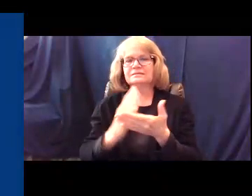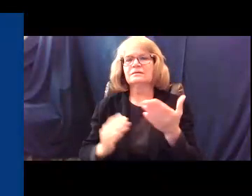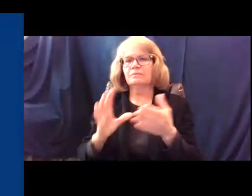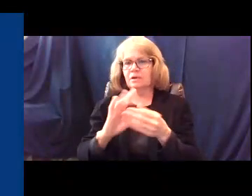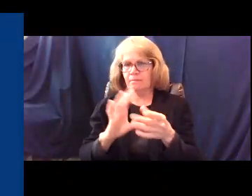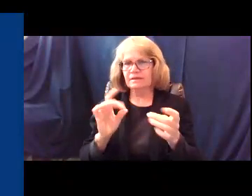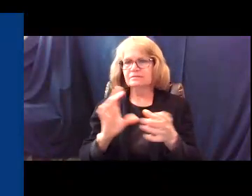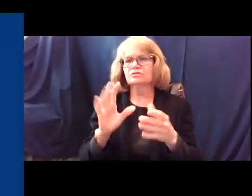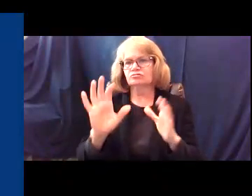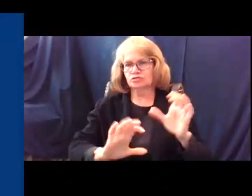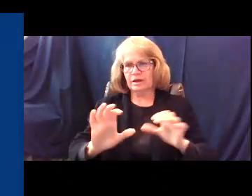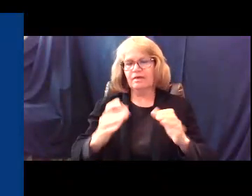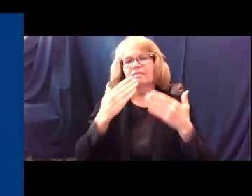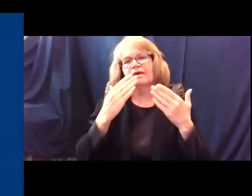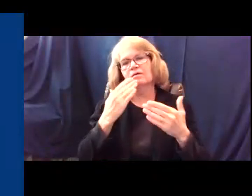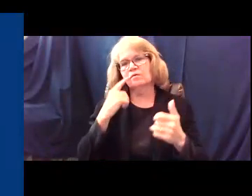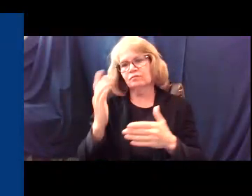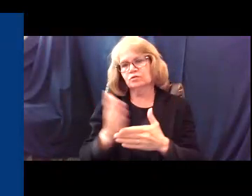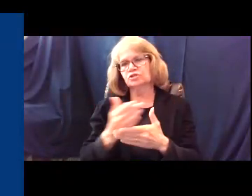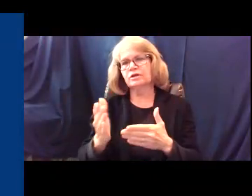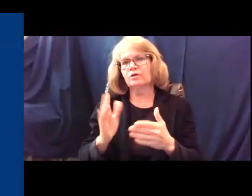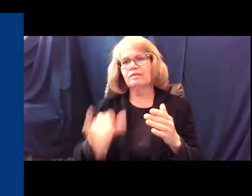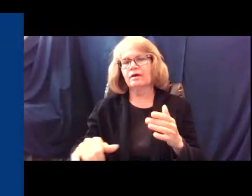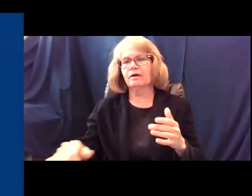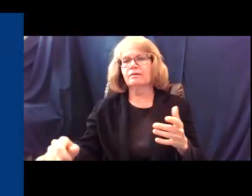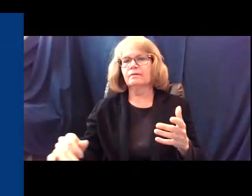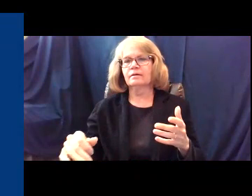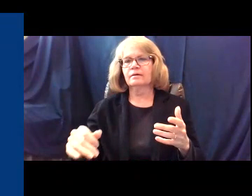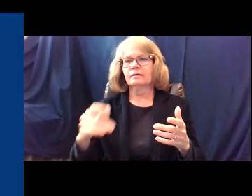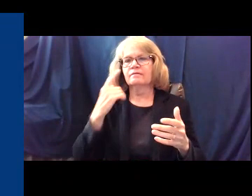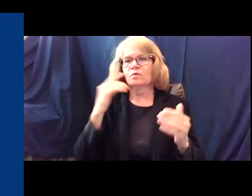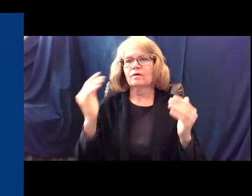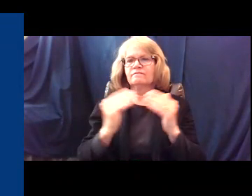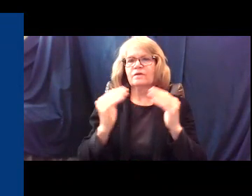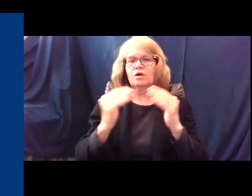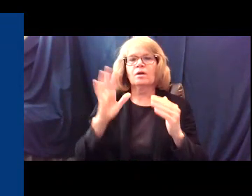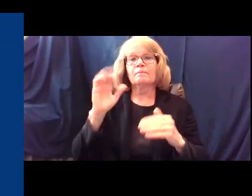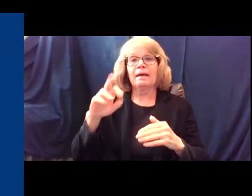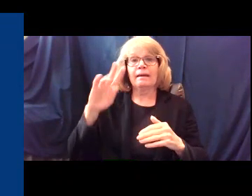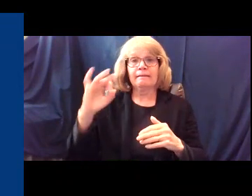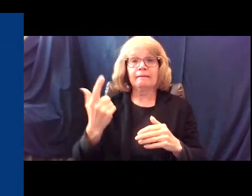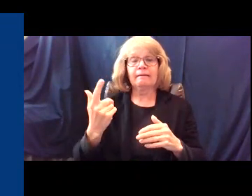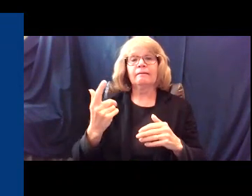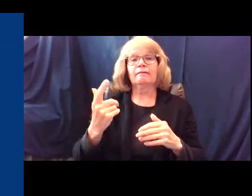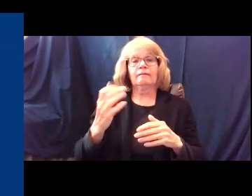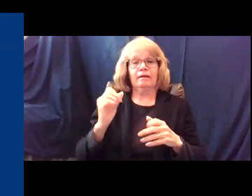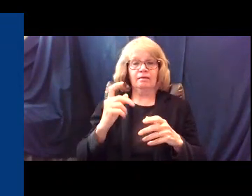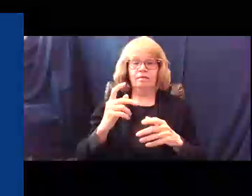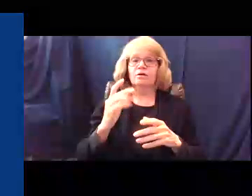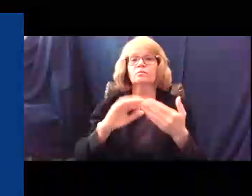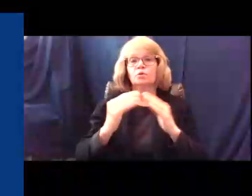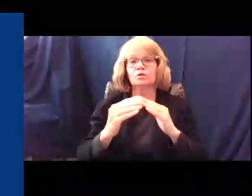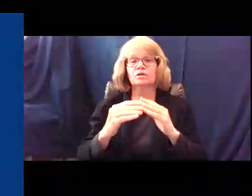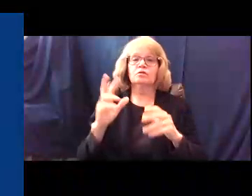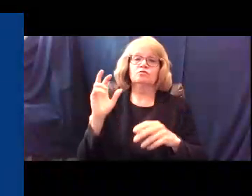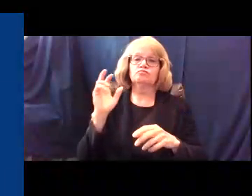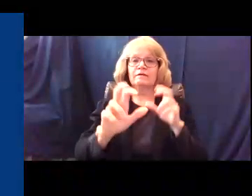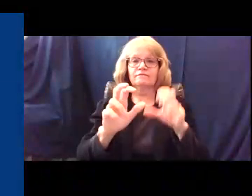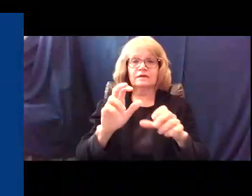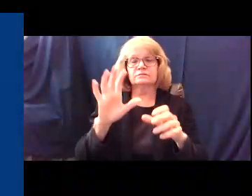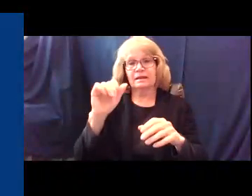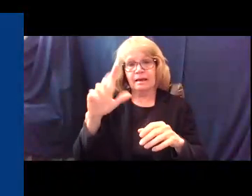so thank you for sharing about fair banking and fair lending through the Community Reinvestment Act,